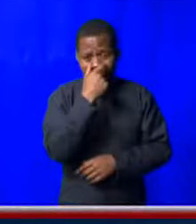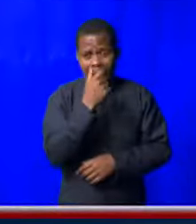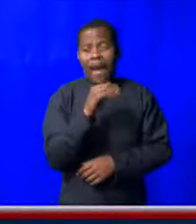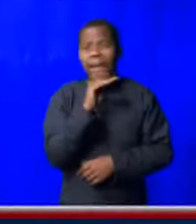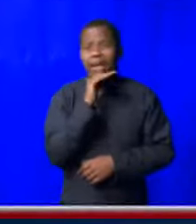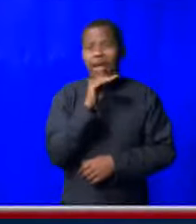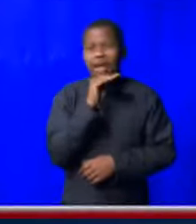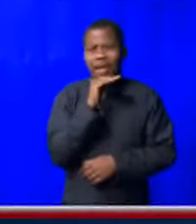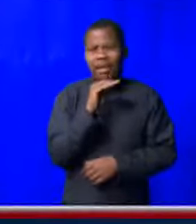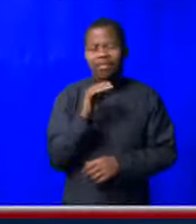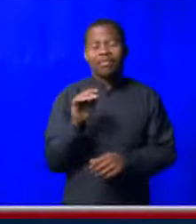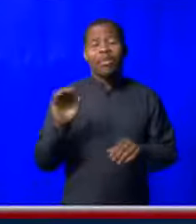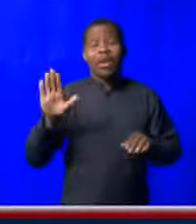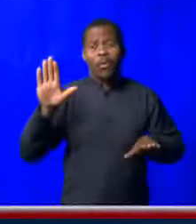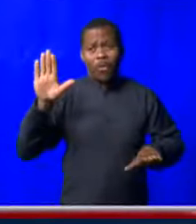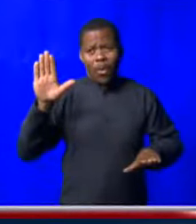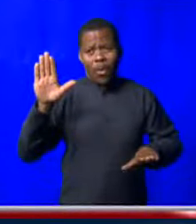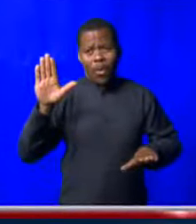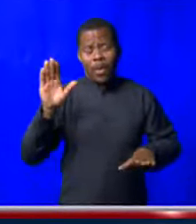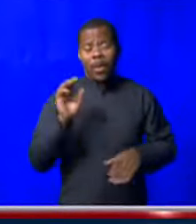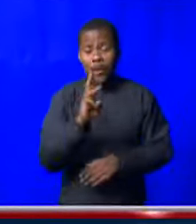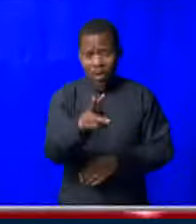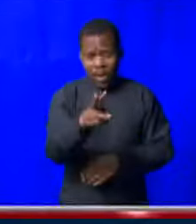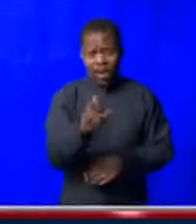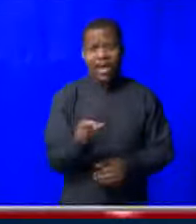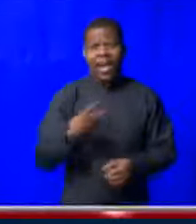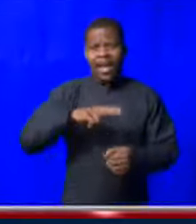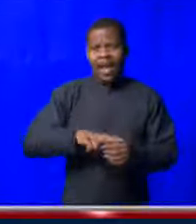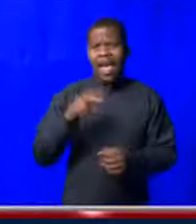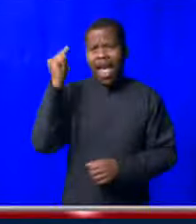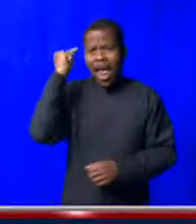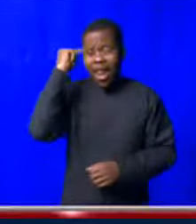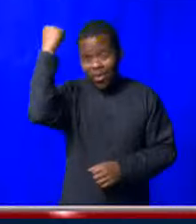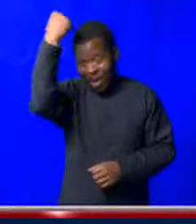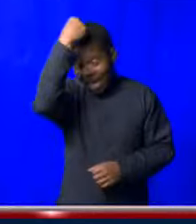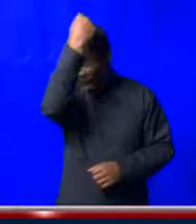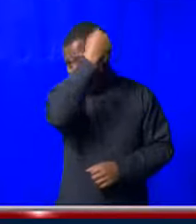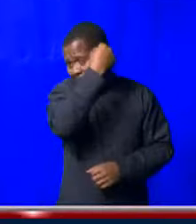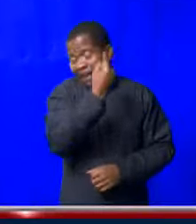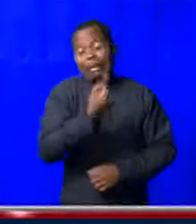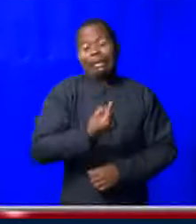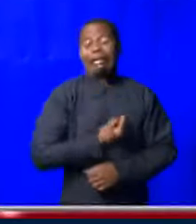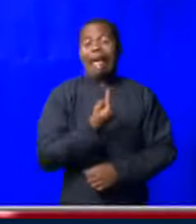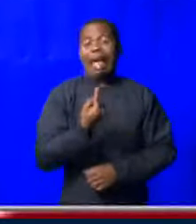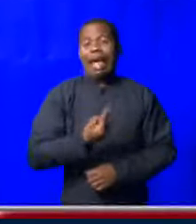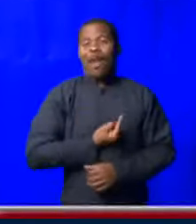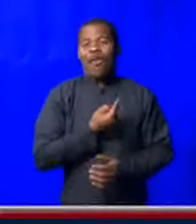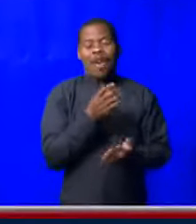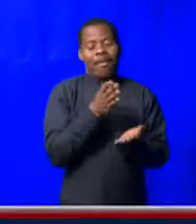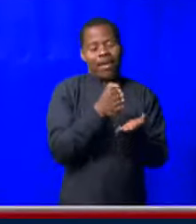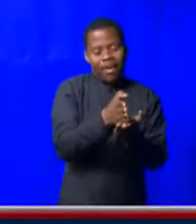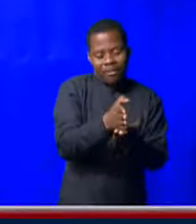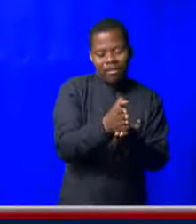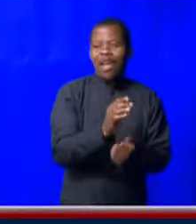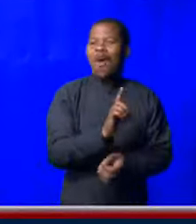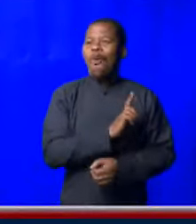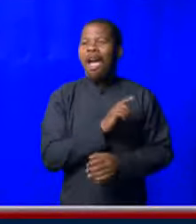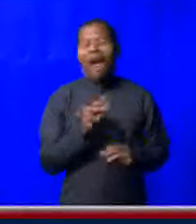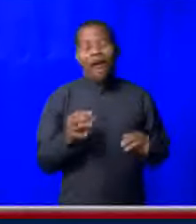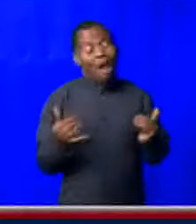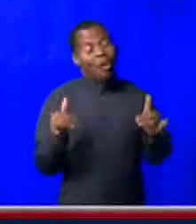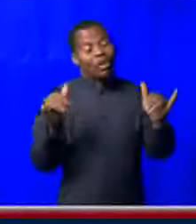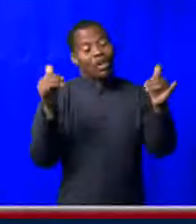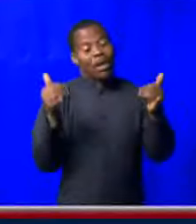kwakhe emengameli. Silo semhlaba sifike cathatha e-Union Building ePitoli kuthi awungenela lo